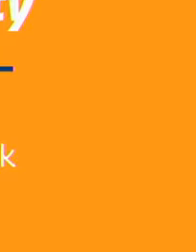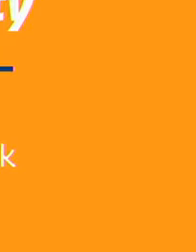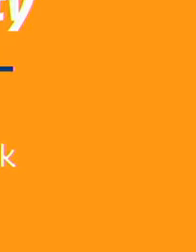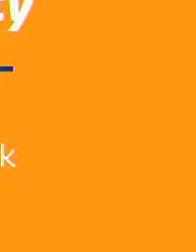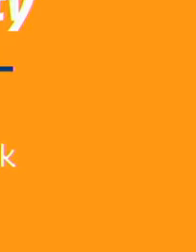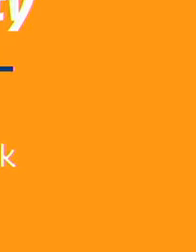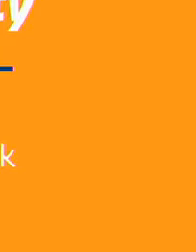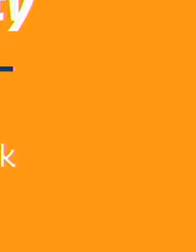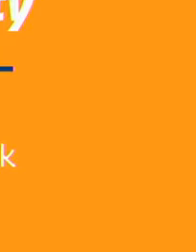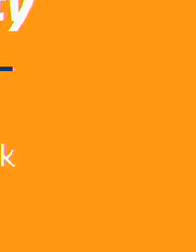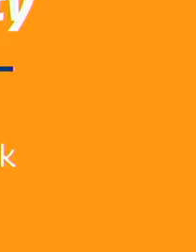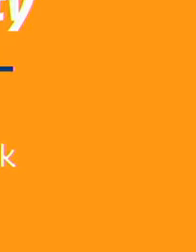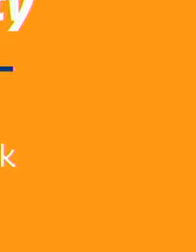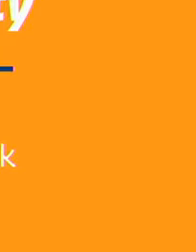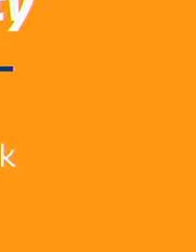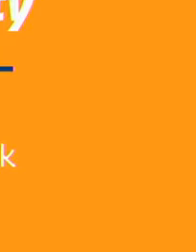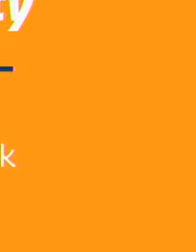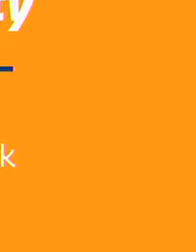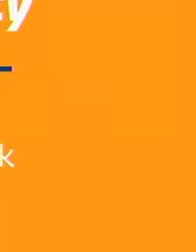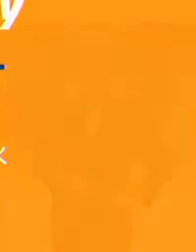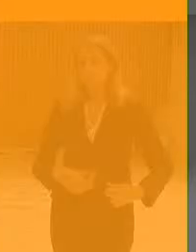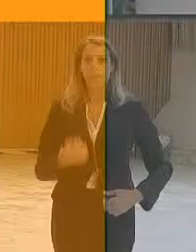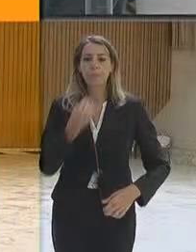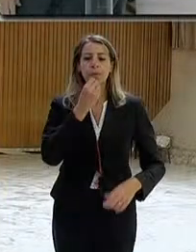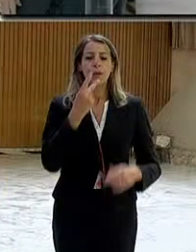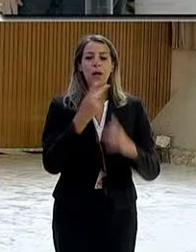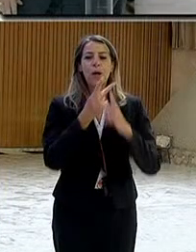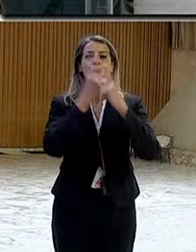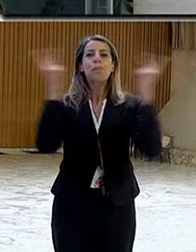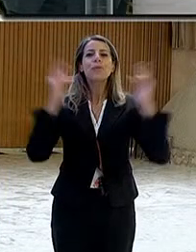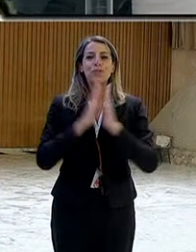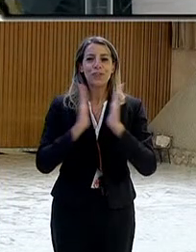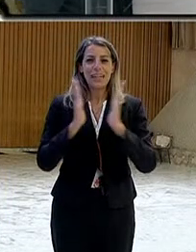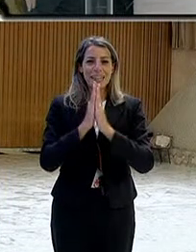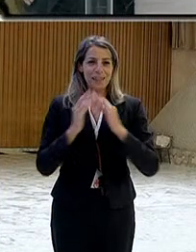Good morning, church. Buongiorno, chiesa.